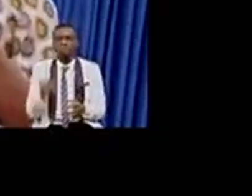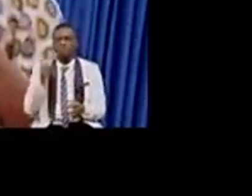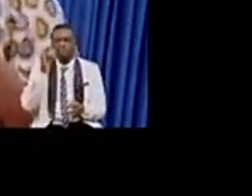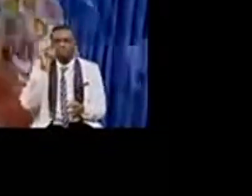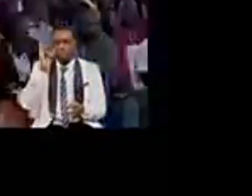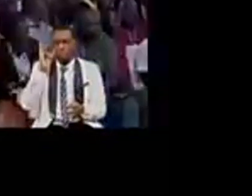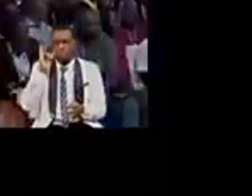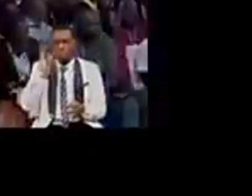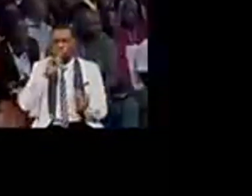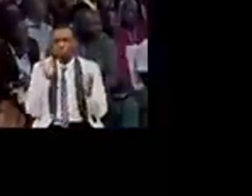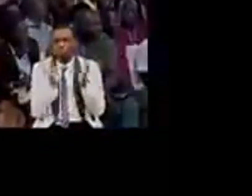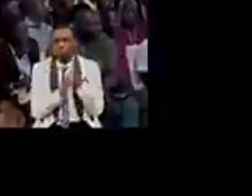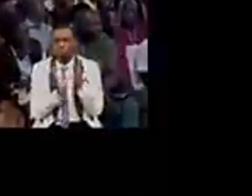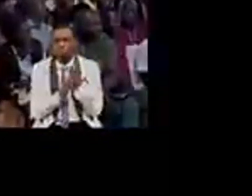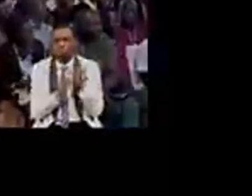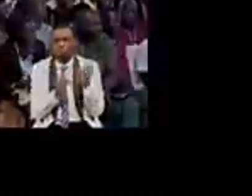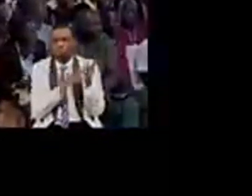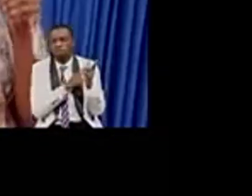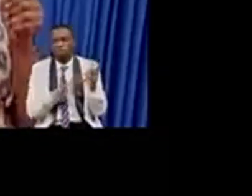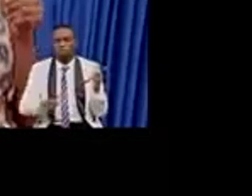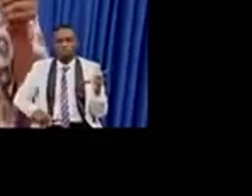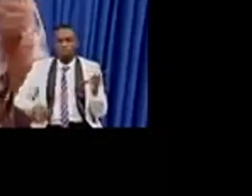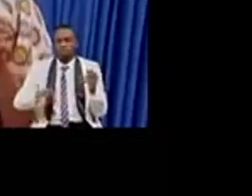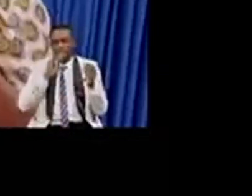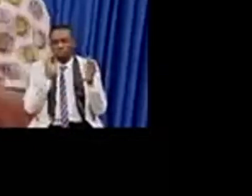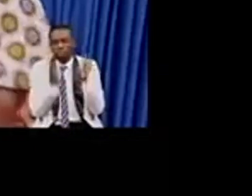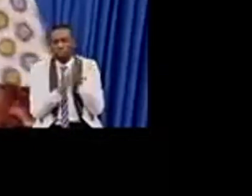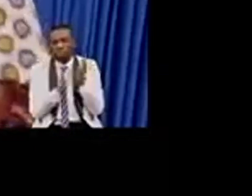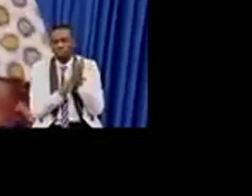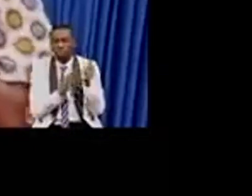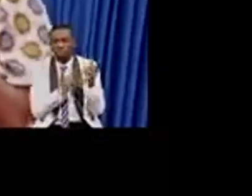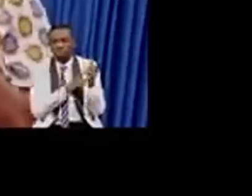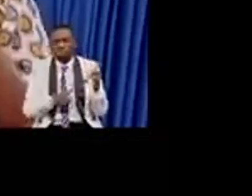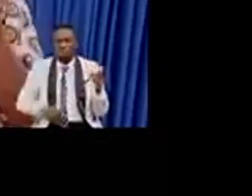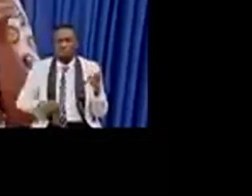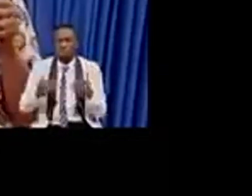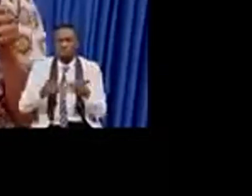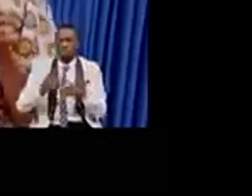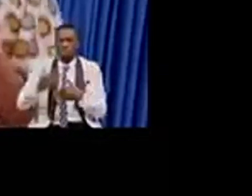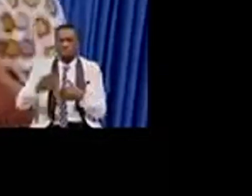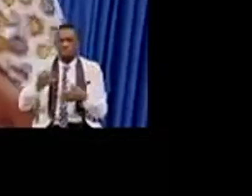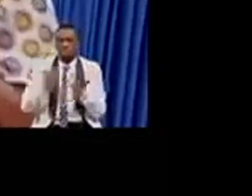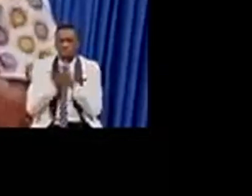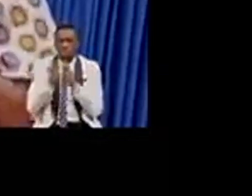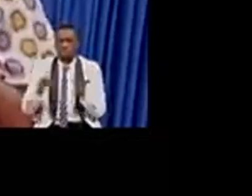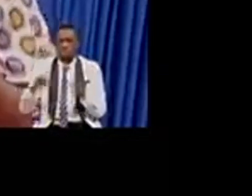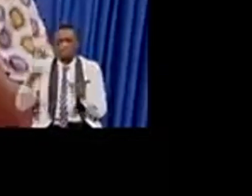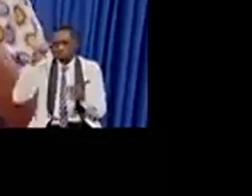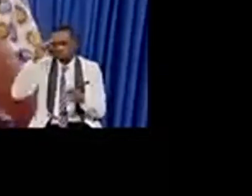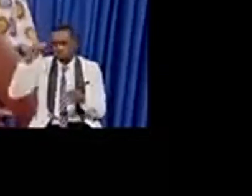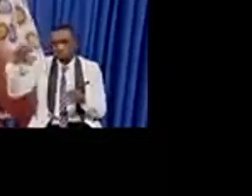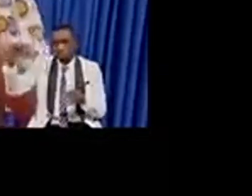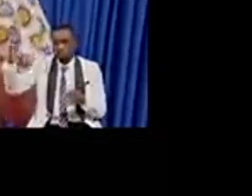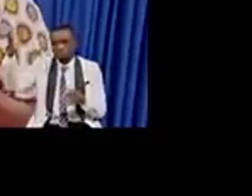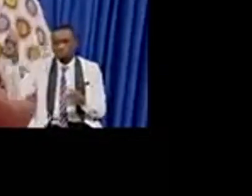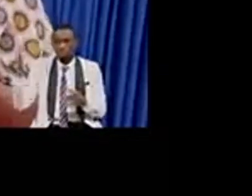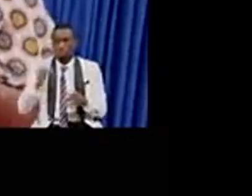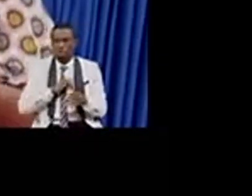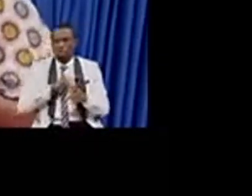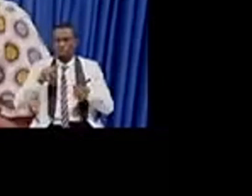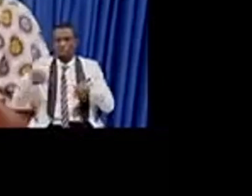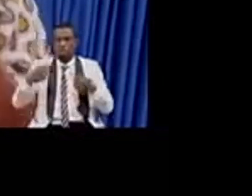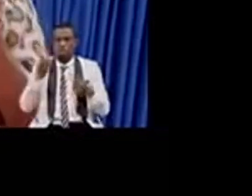the Lord! Praise the Lord! After the prayer of the man of God, I was so excited. I was going home